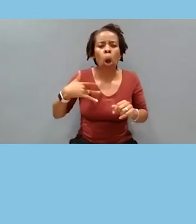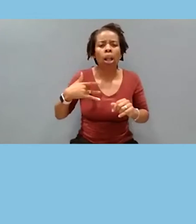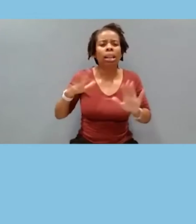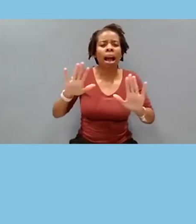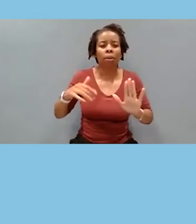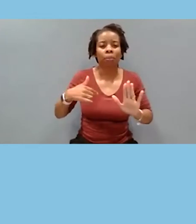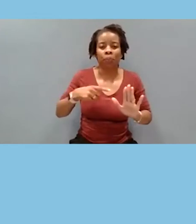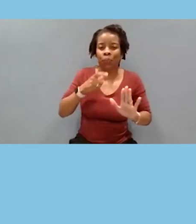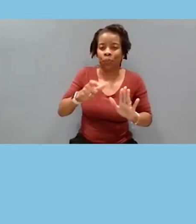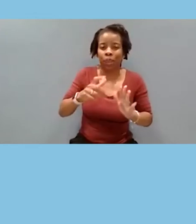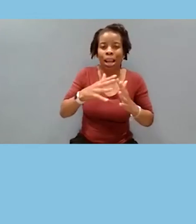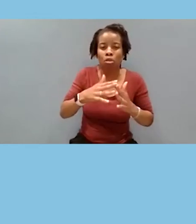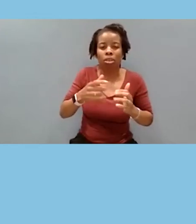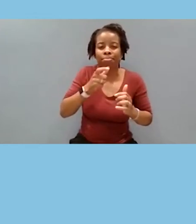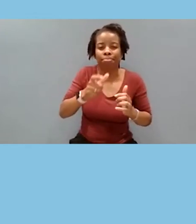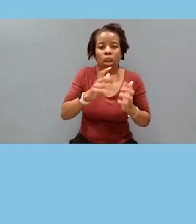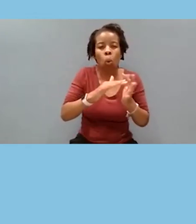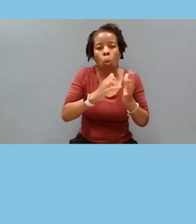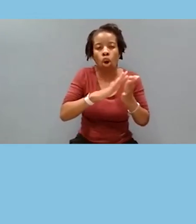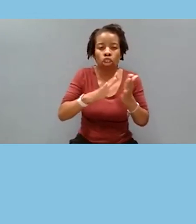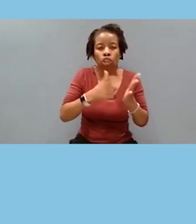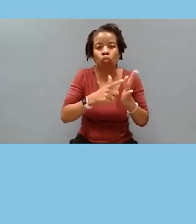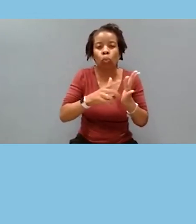for those who are in the UK.